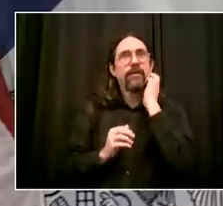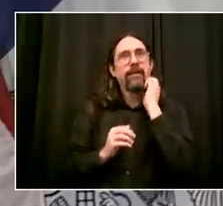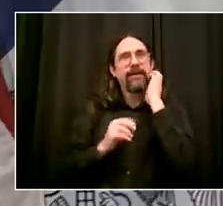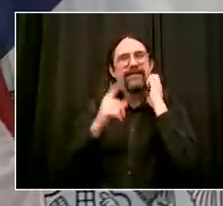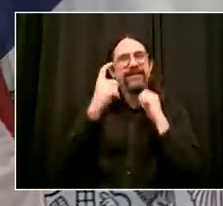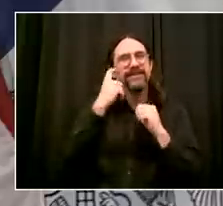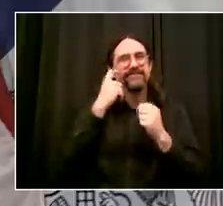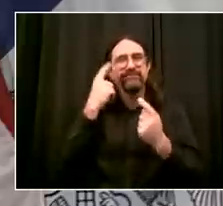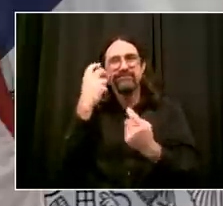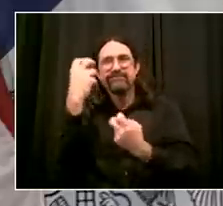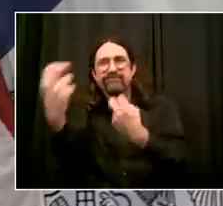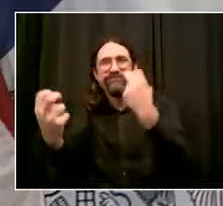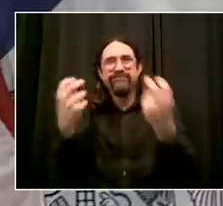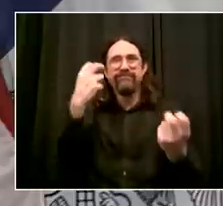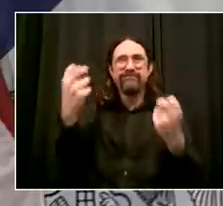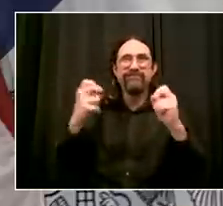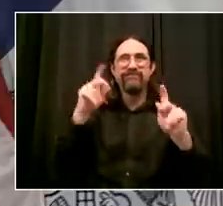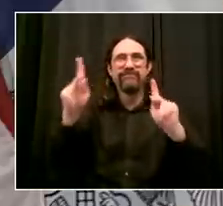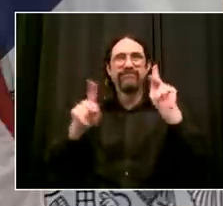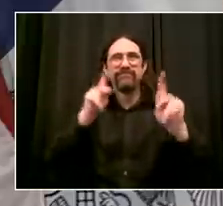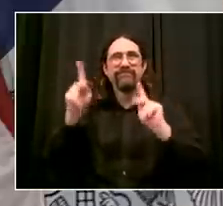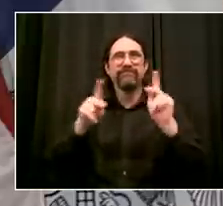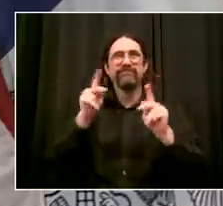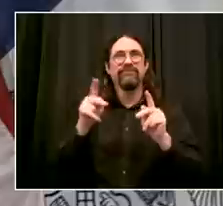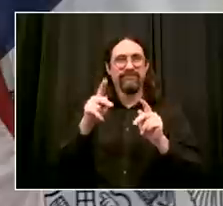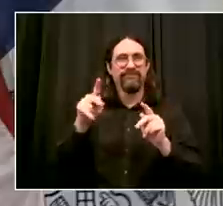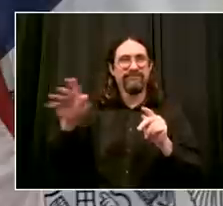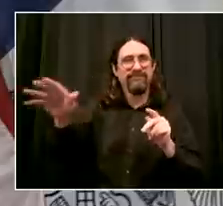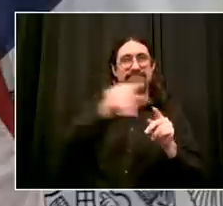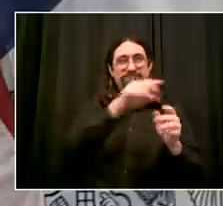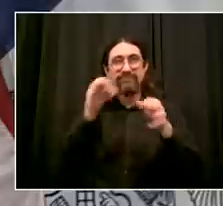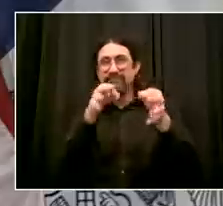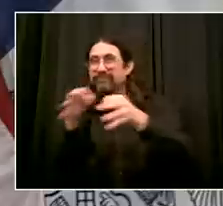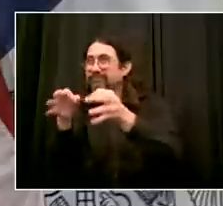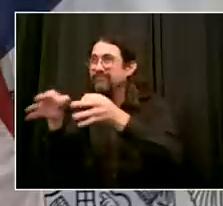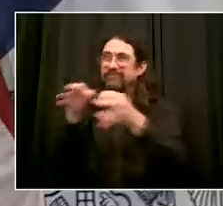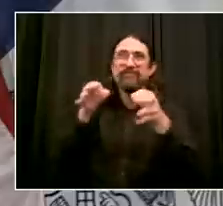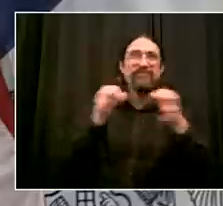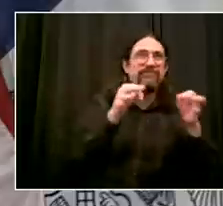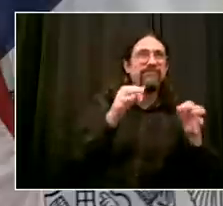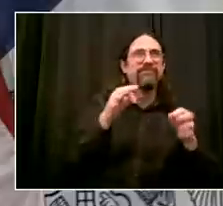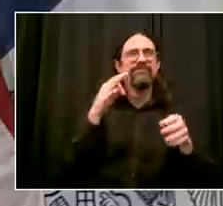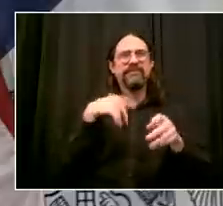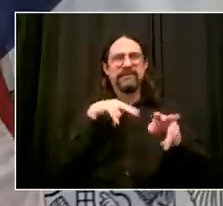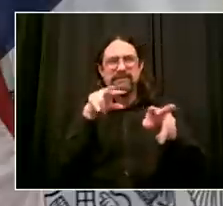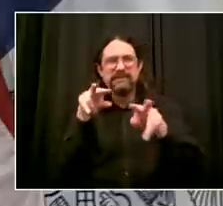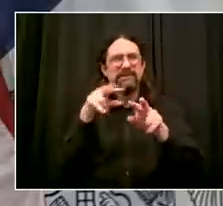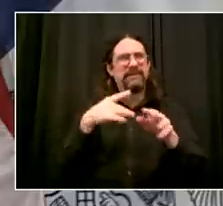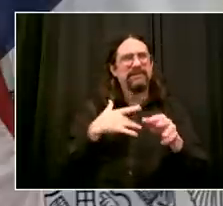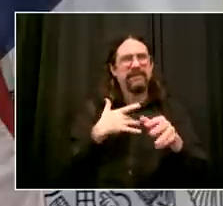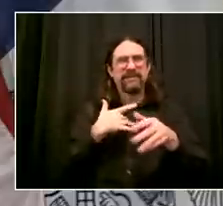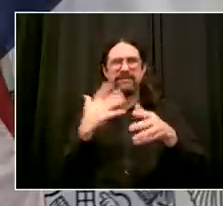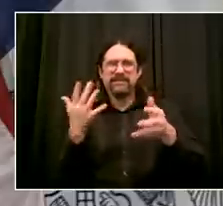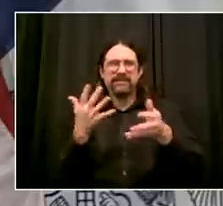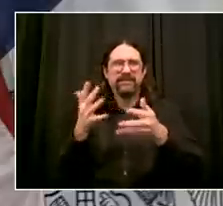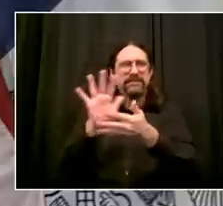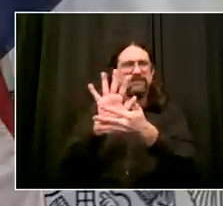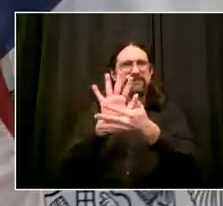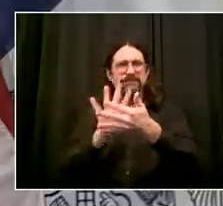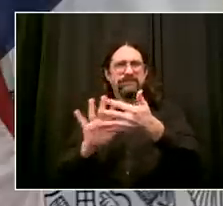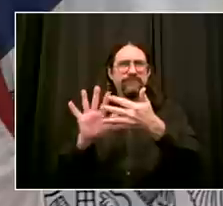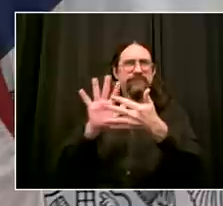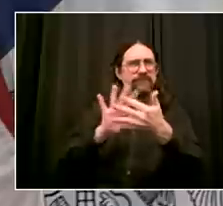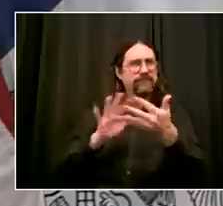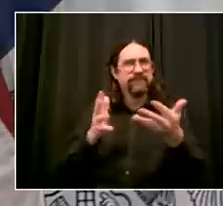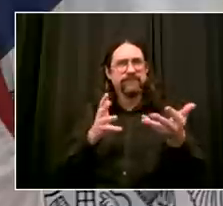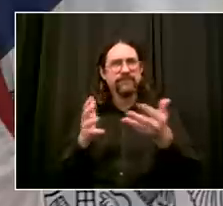those watching, why is it a smaller sample size? Is it a different methodology for taking this information? Or what has changed, I guess?